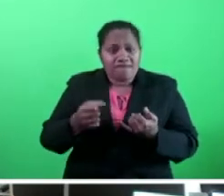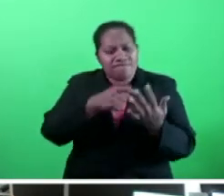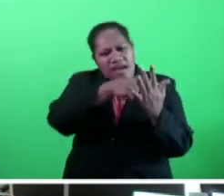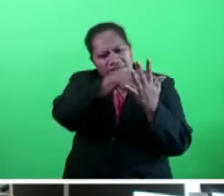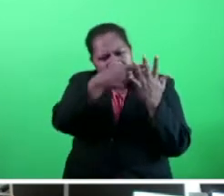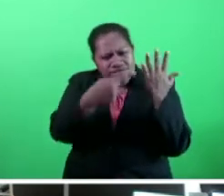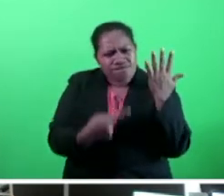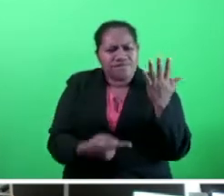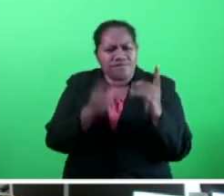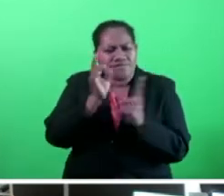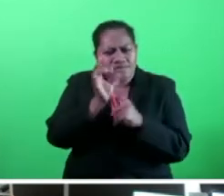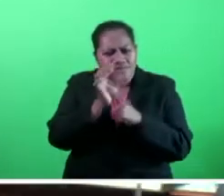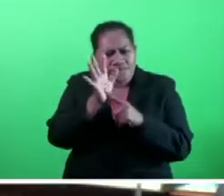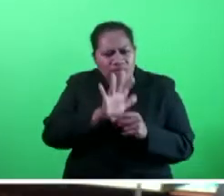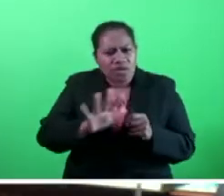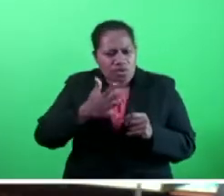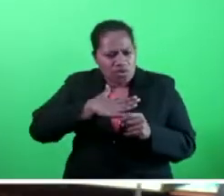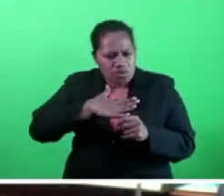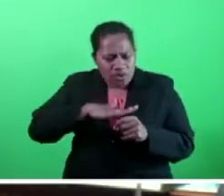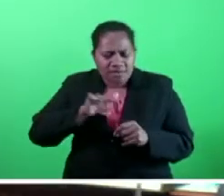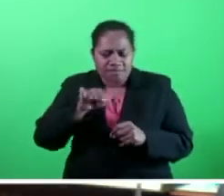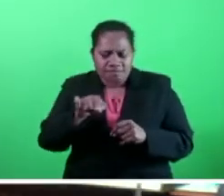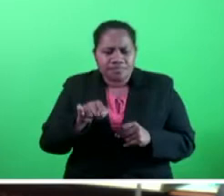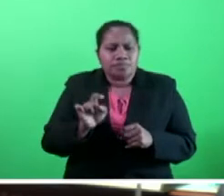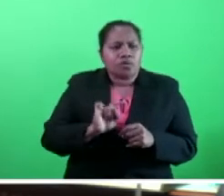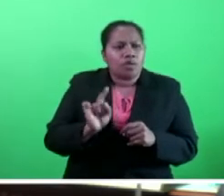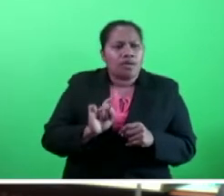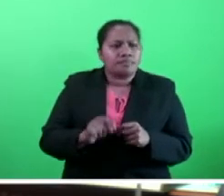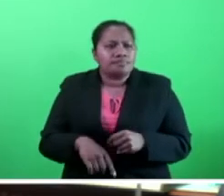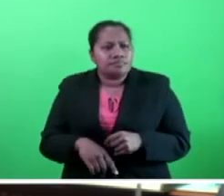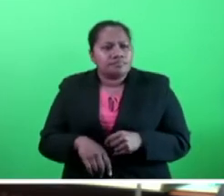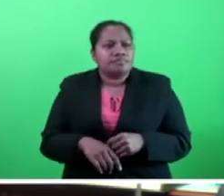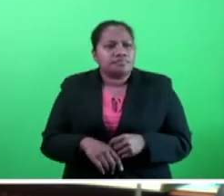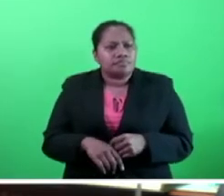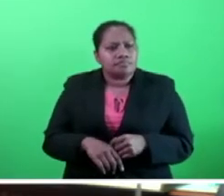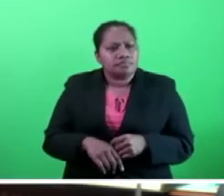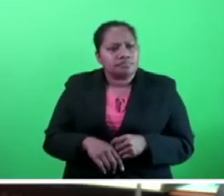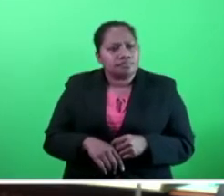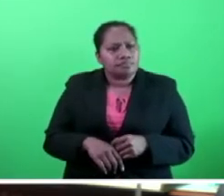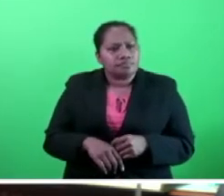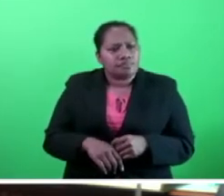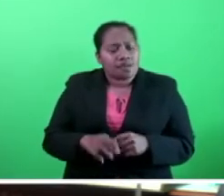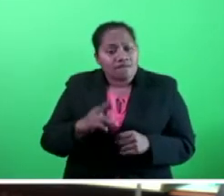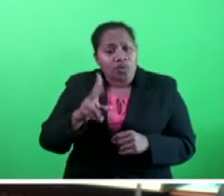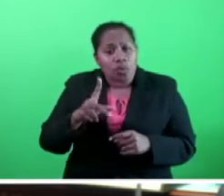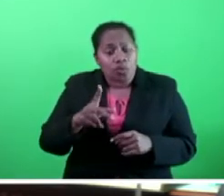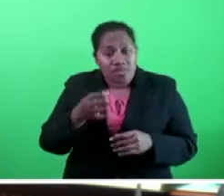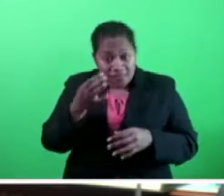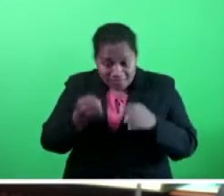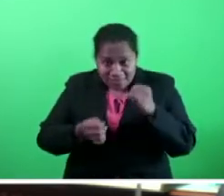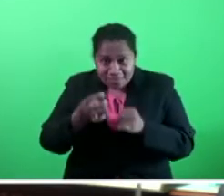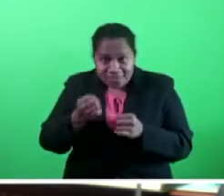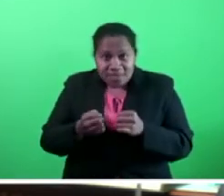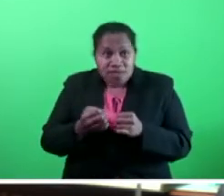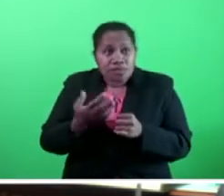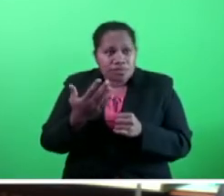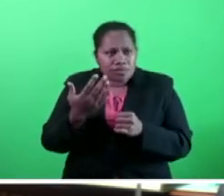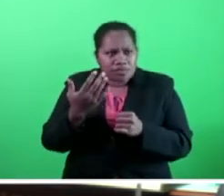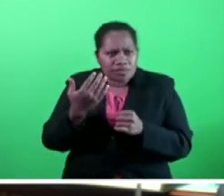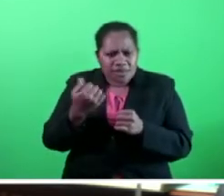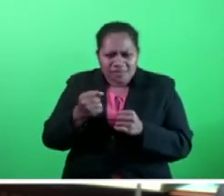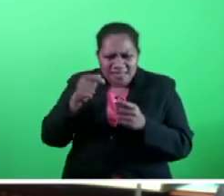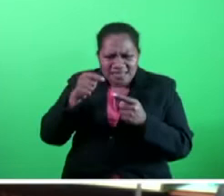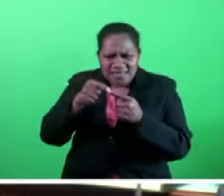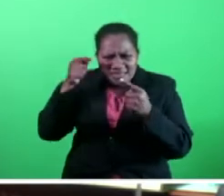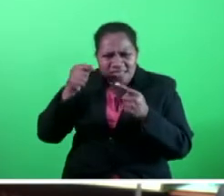improving the genetic base of the Piwa breed stock through embryo transfer. As you know, for the dairy we've got the brown Swiss. For beef cattle